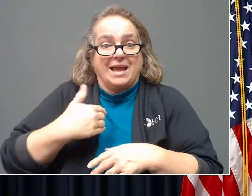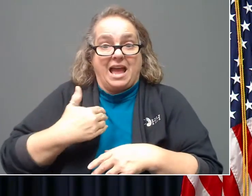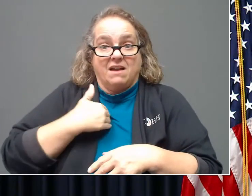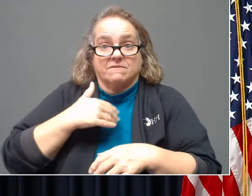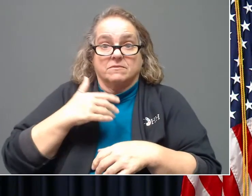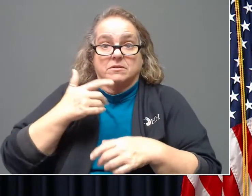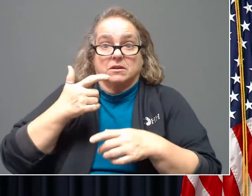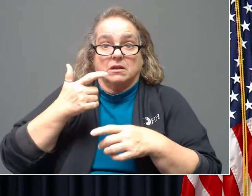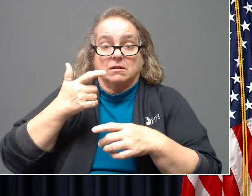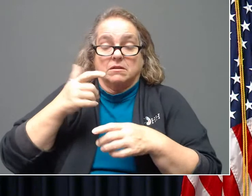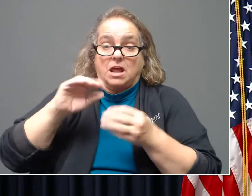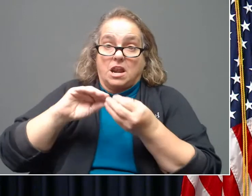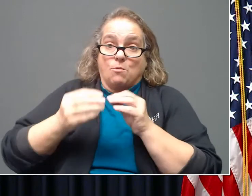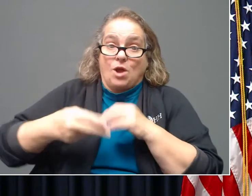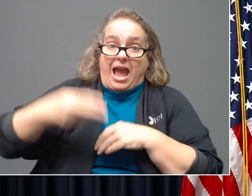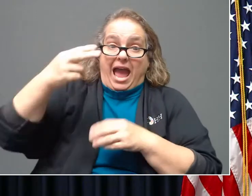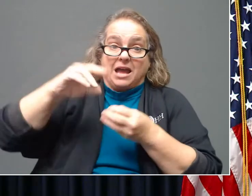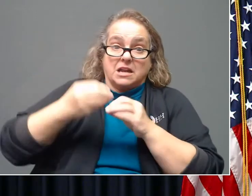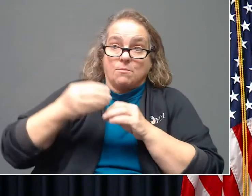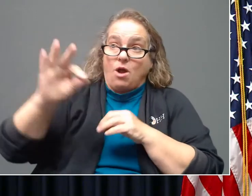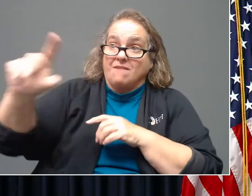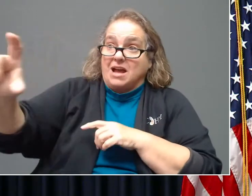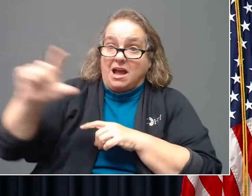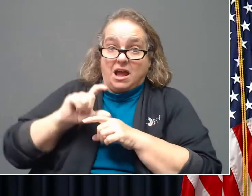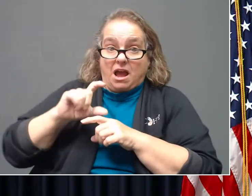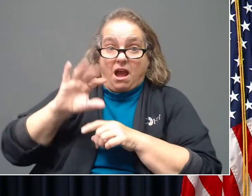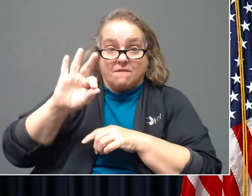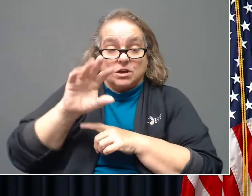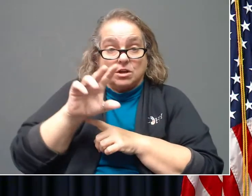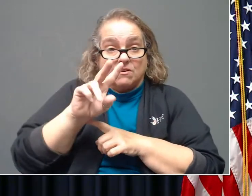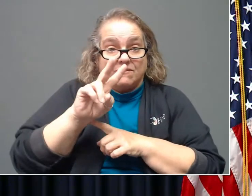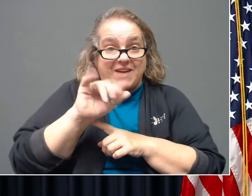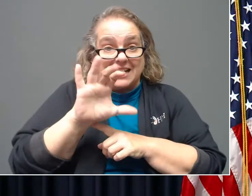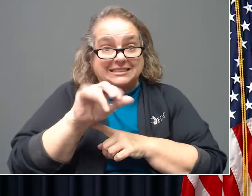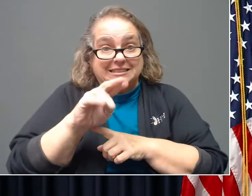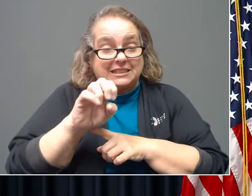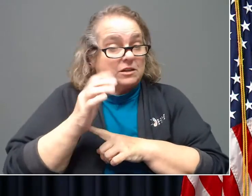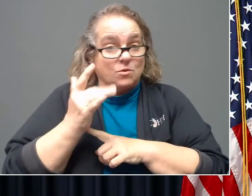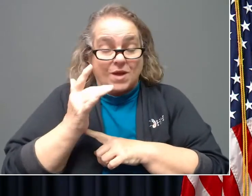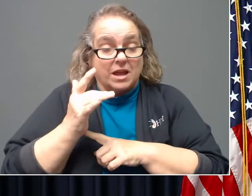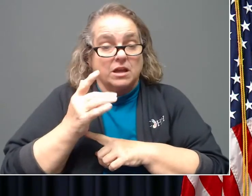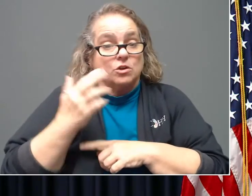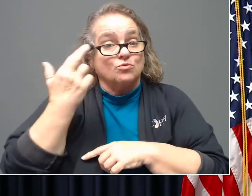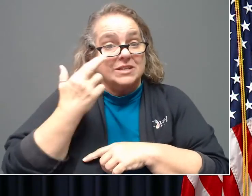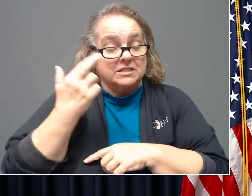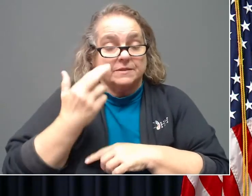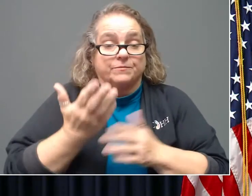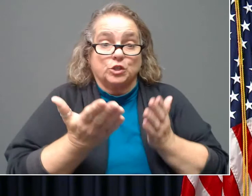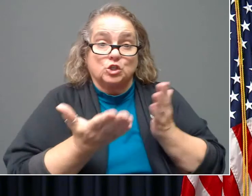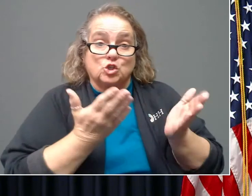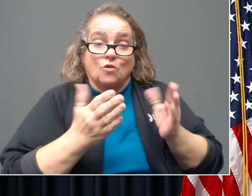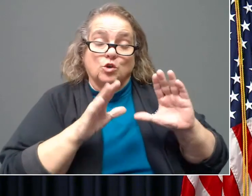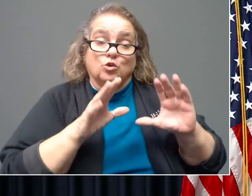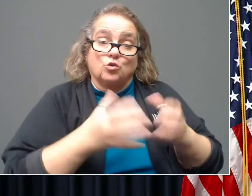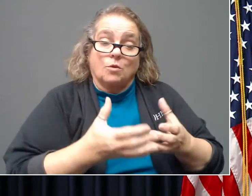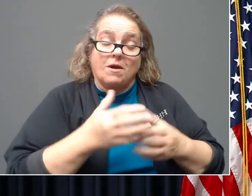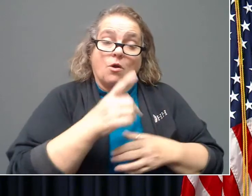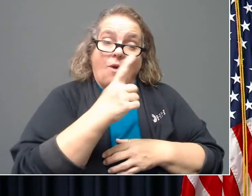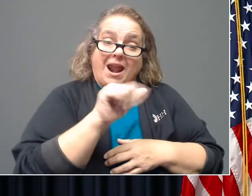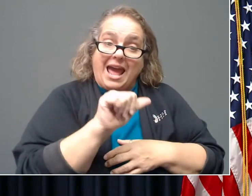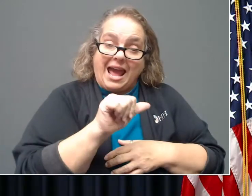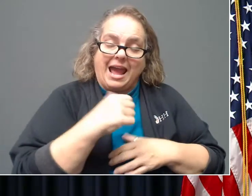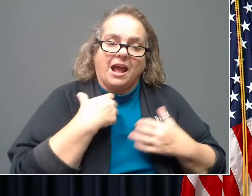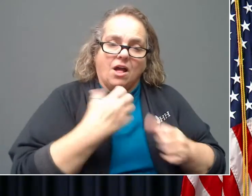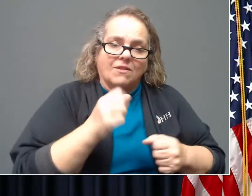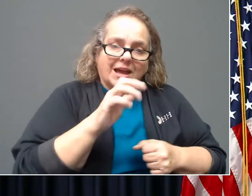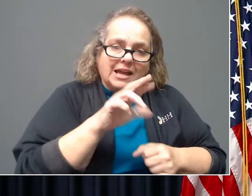in our allocation. The reason is the difference between serving a group like 1A, healthcare workers, 1B, people